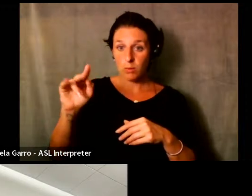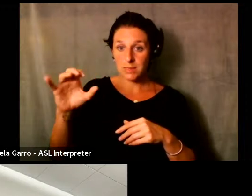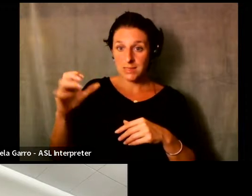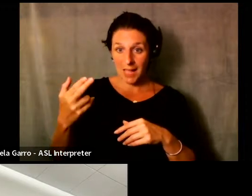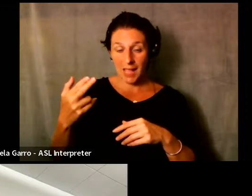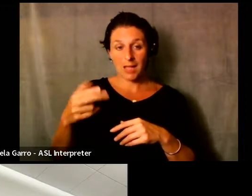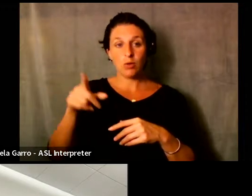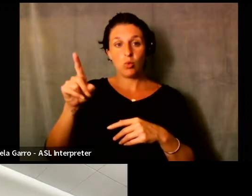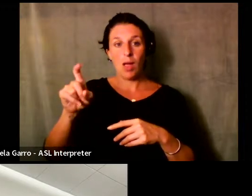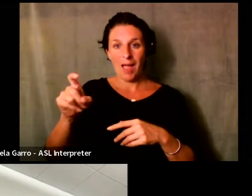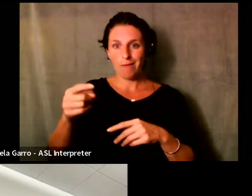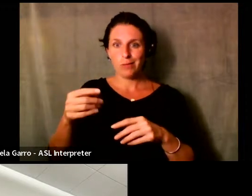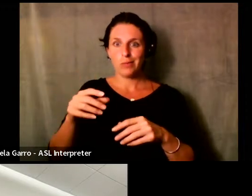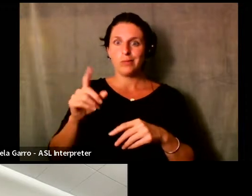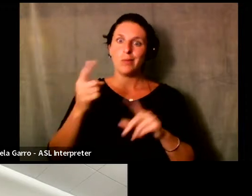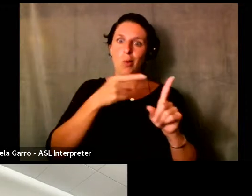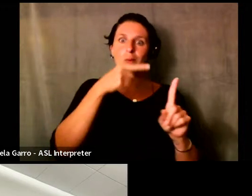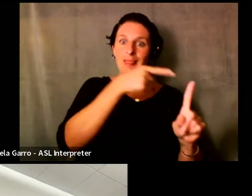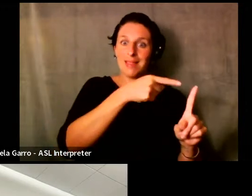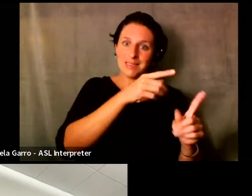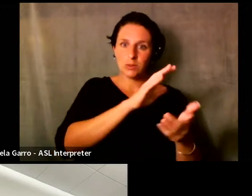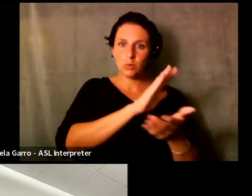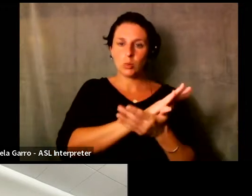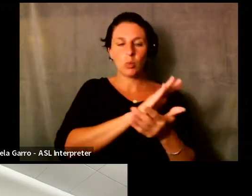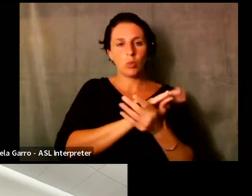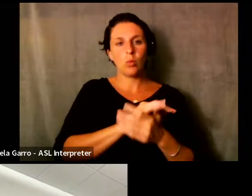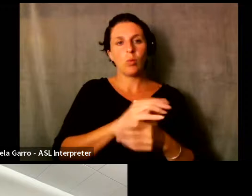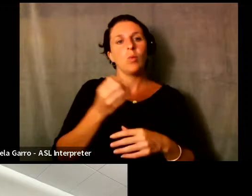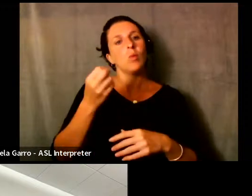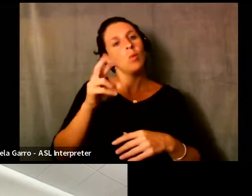Right. Or